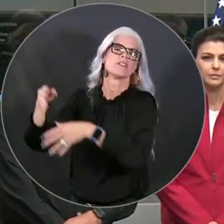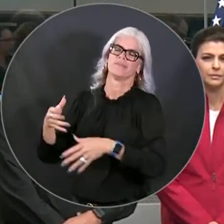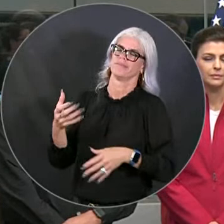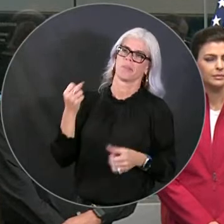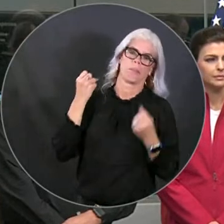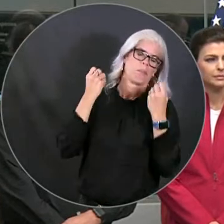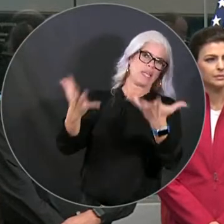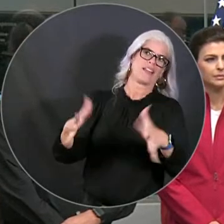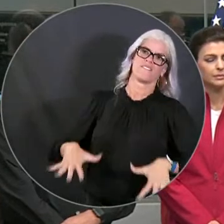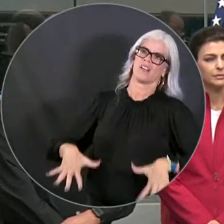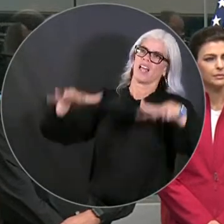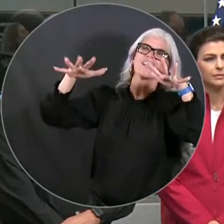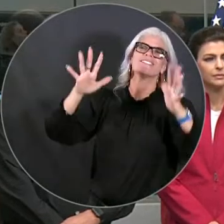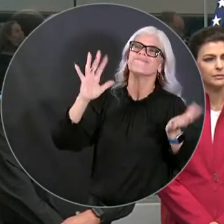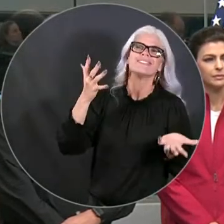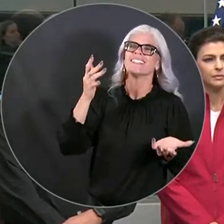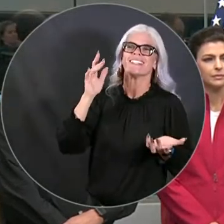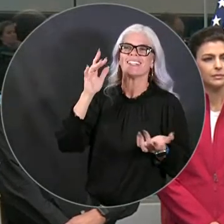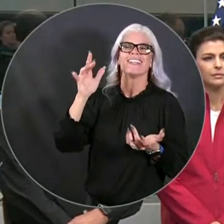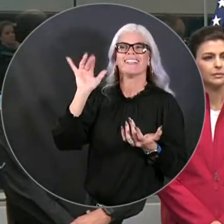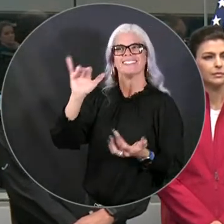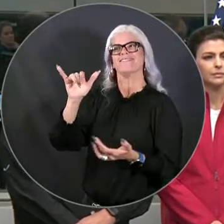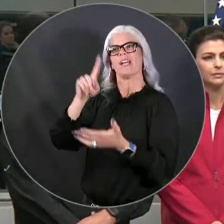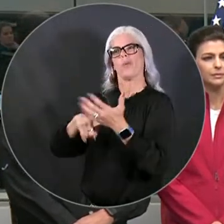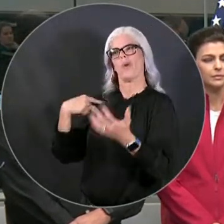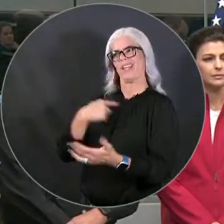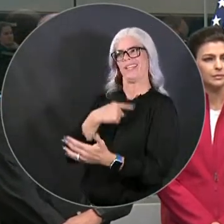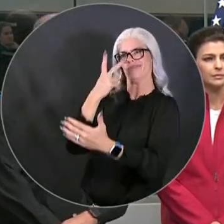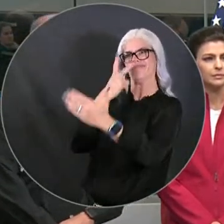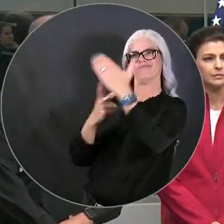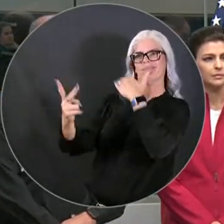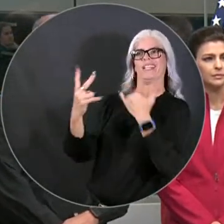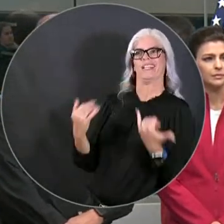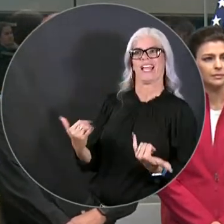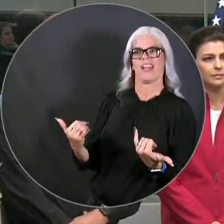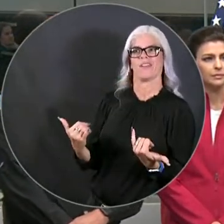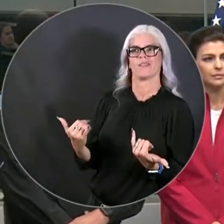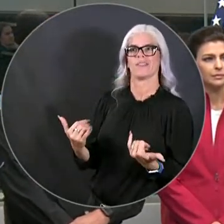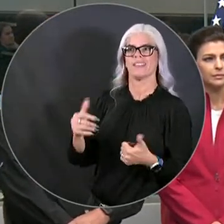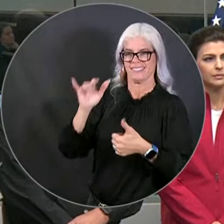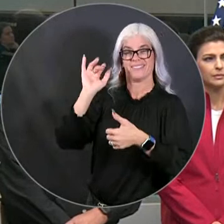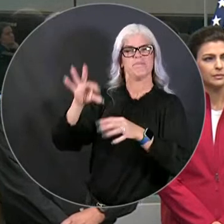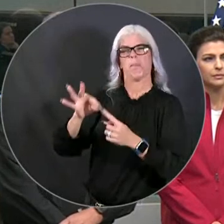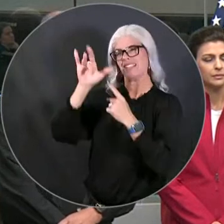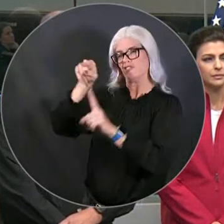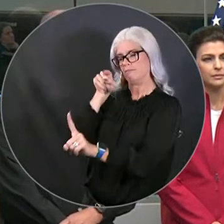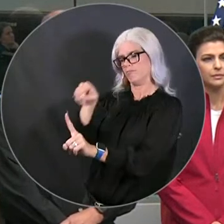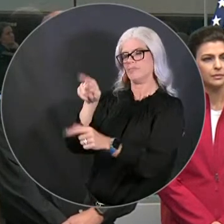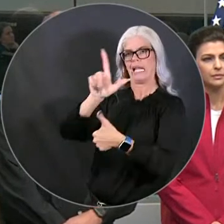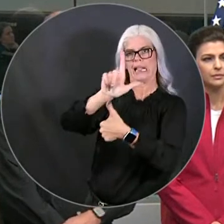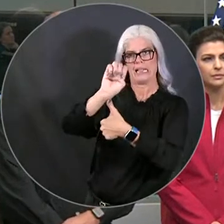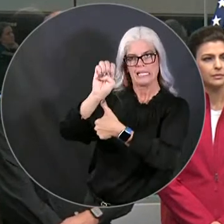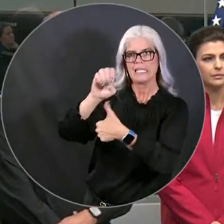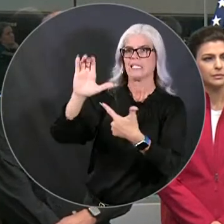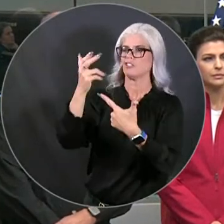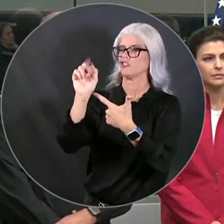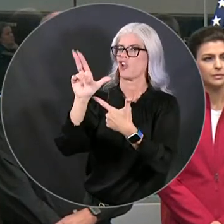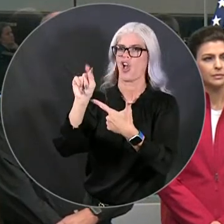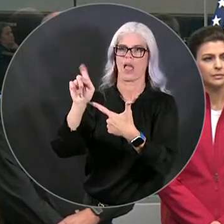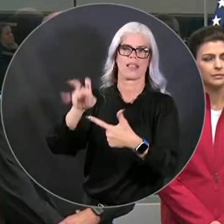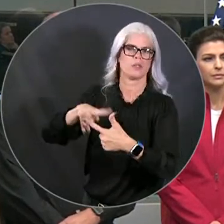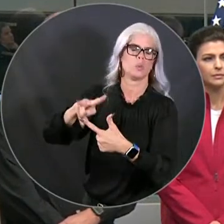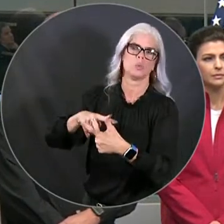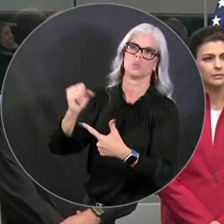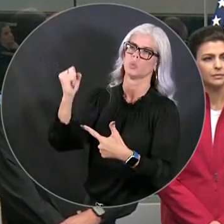pattern. And I think if you look at what's going on, it's going to be those communities in Lee and Charlotte counties that are close to